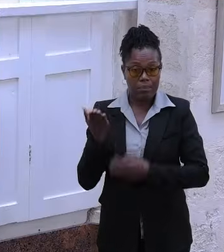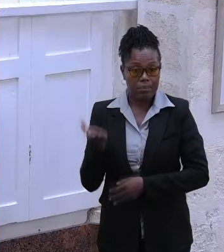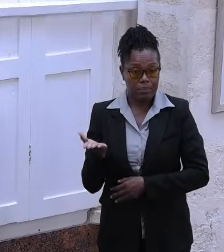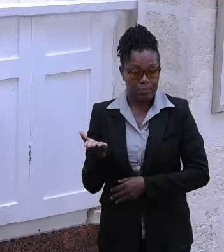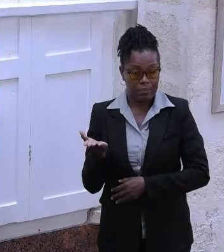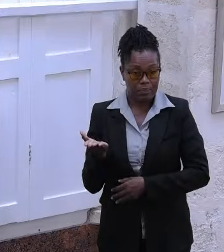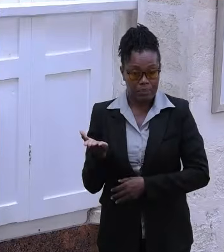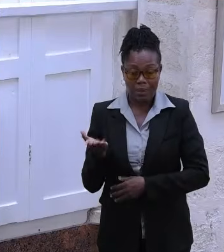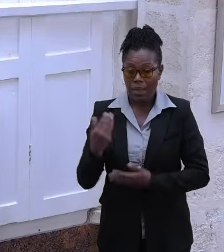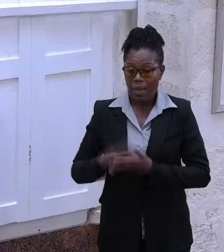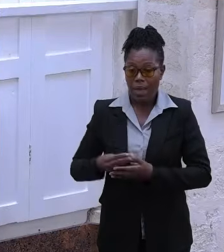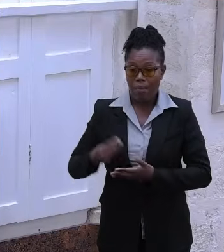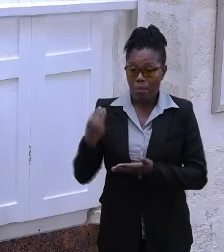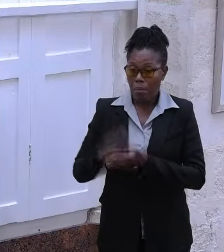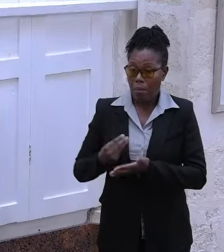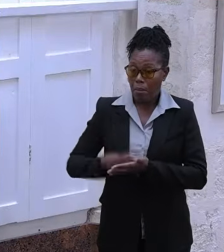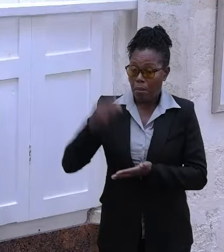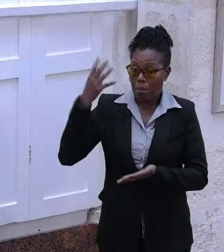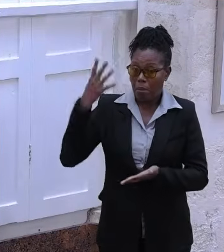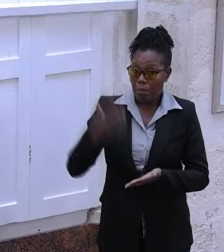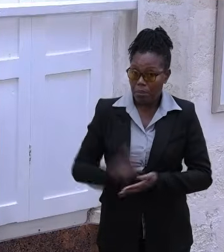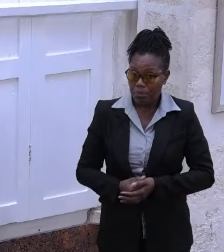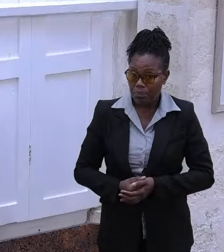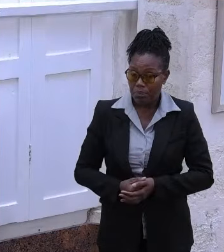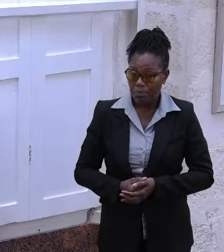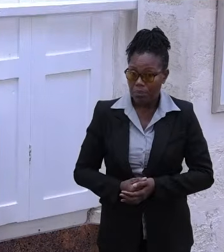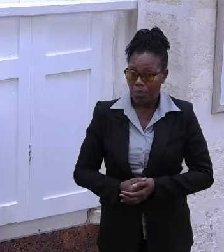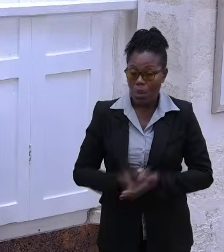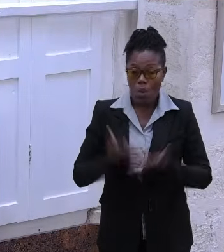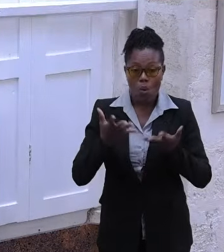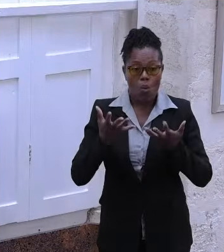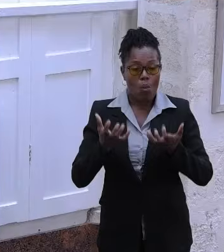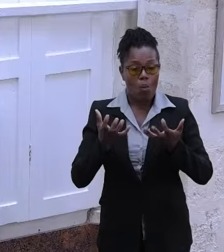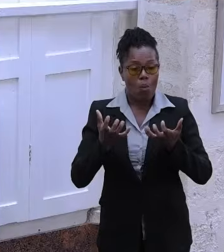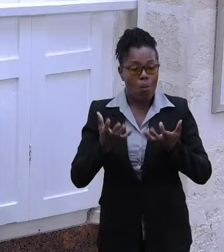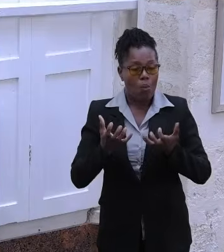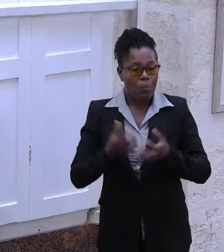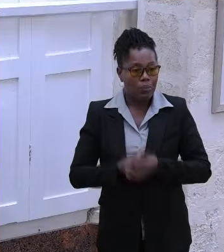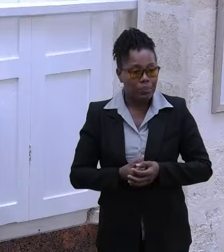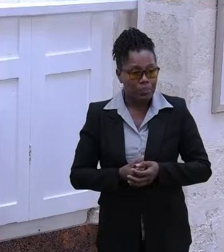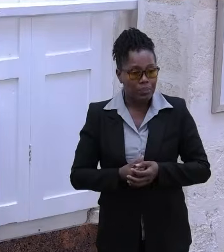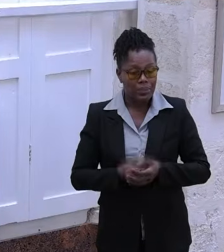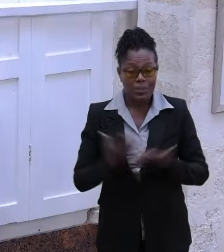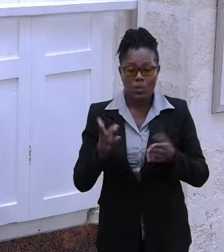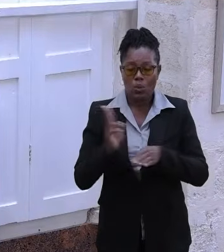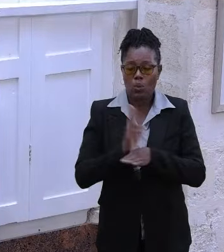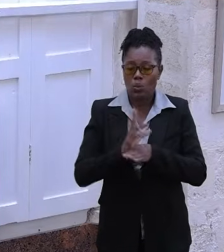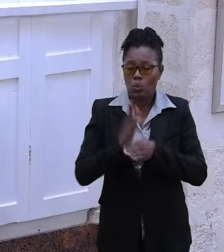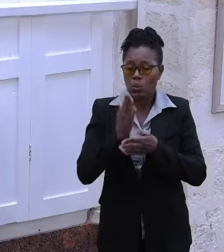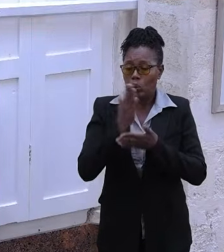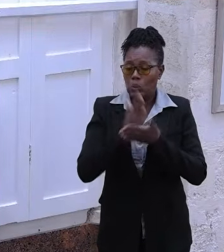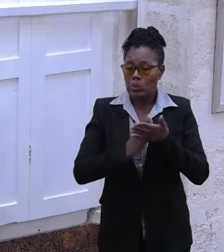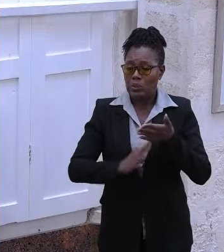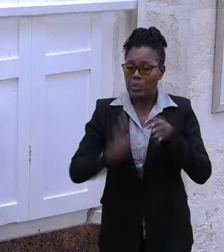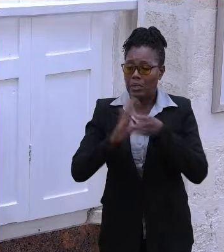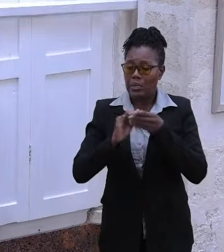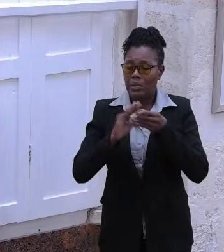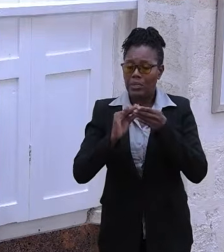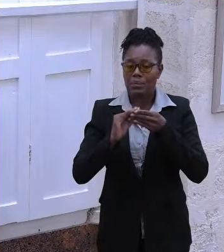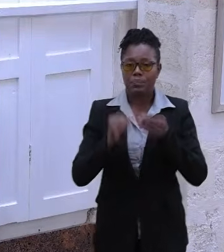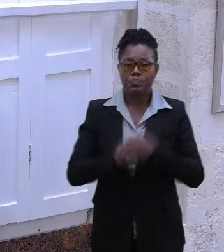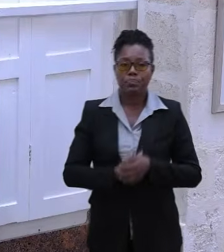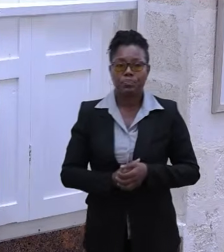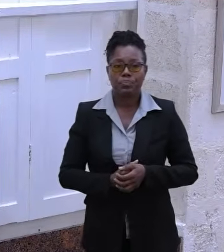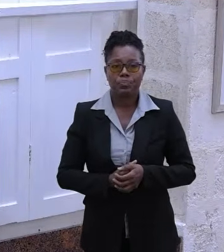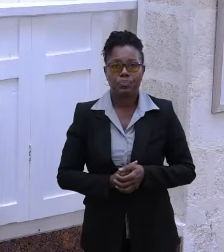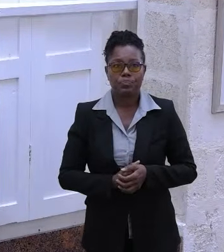pockets and go on the West Coast and elsewhere and buy property. They use some very well-known real